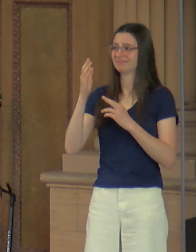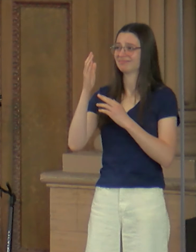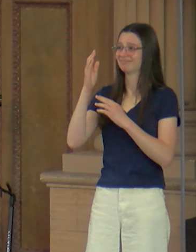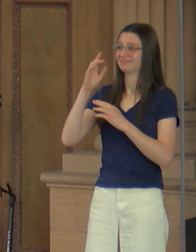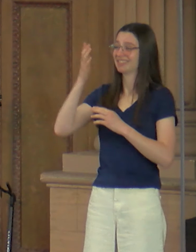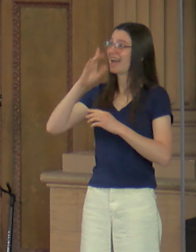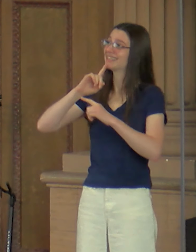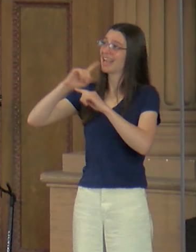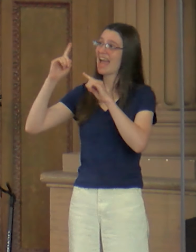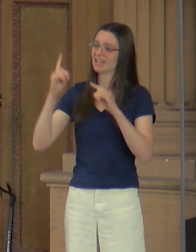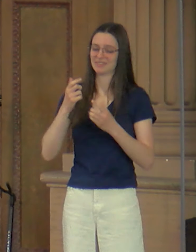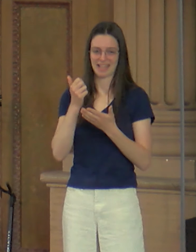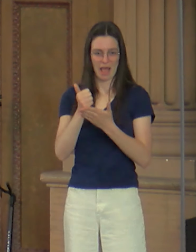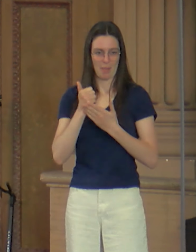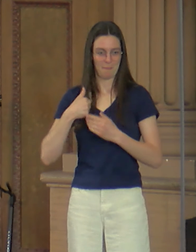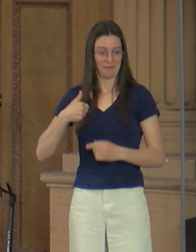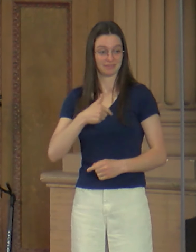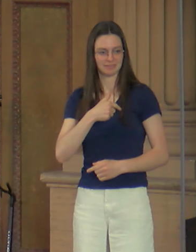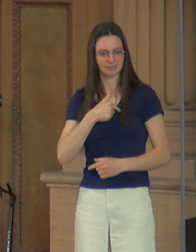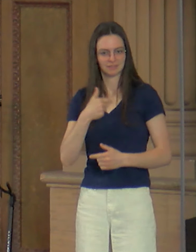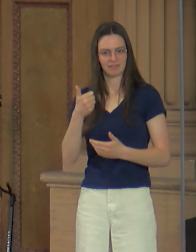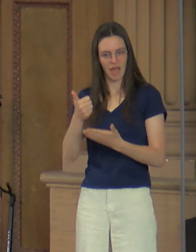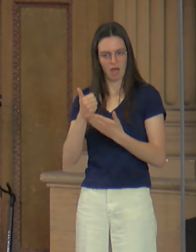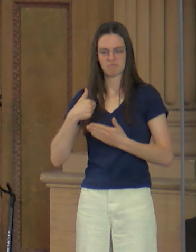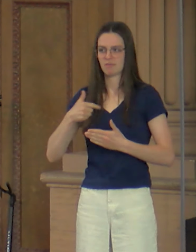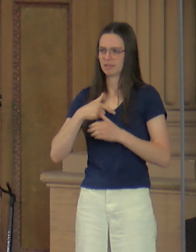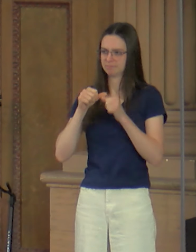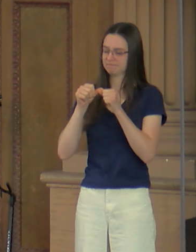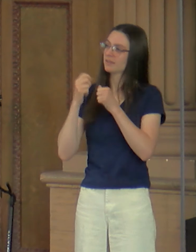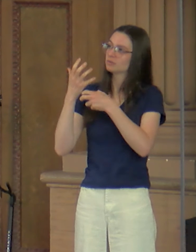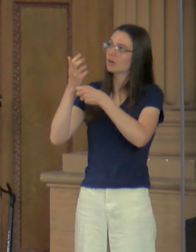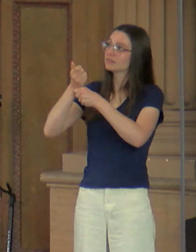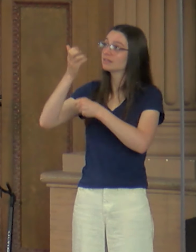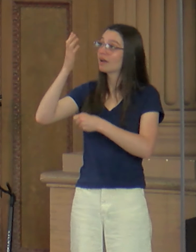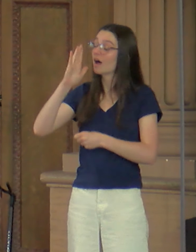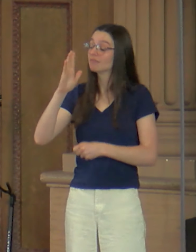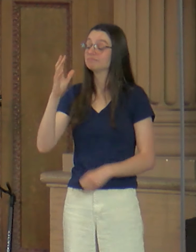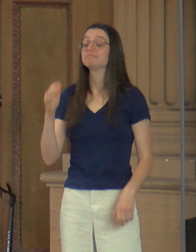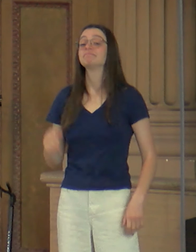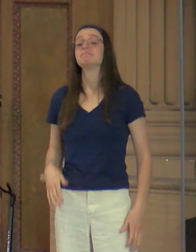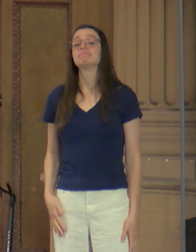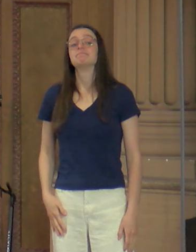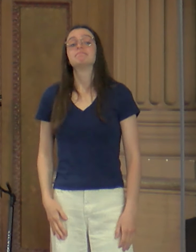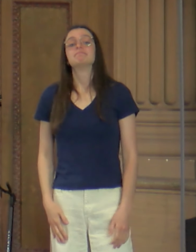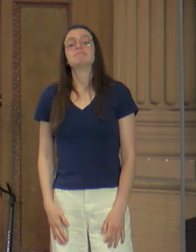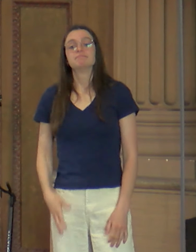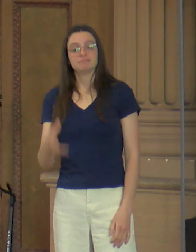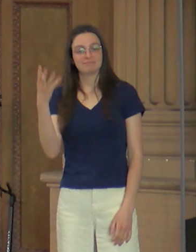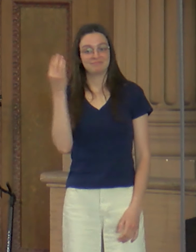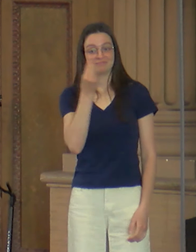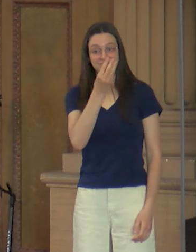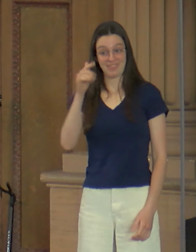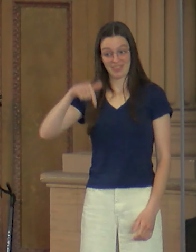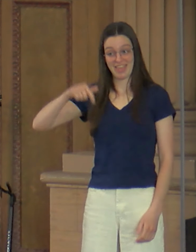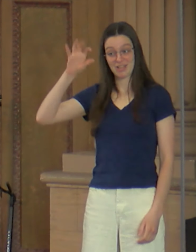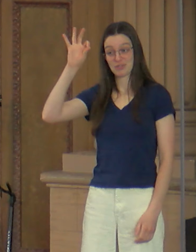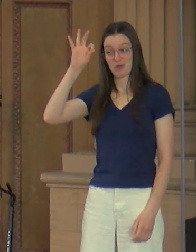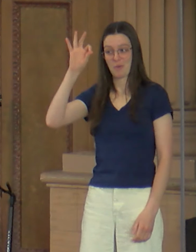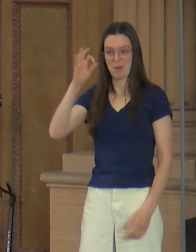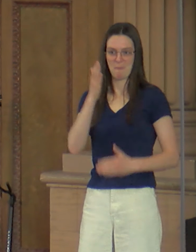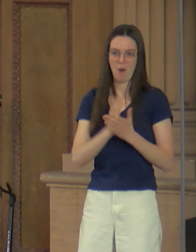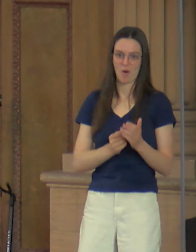in our calamity, to maintain our trust in God. And just so you know up front, this is actually going to be an incomplete sermon. This is part 1 of